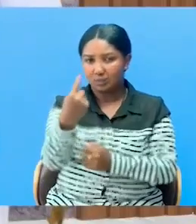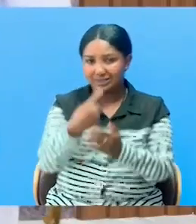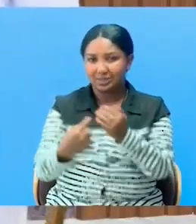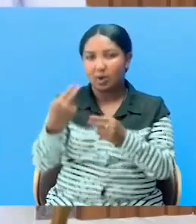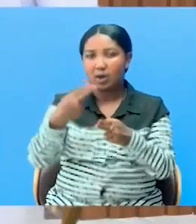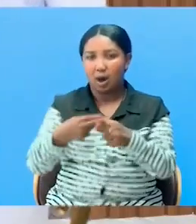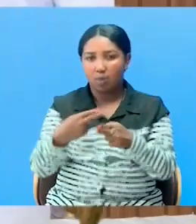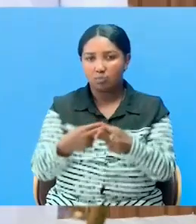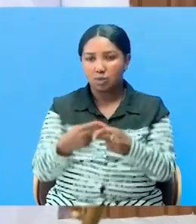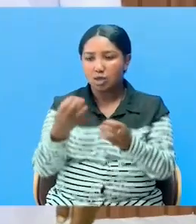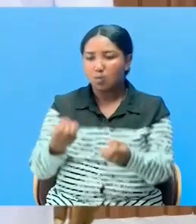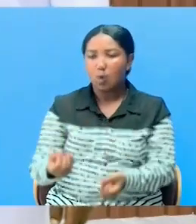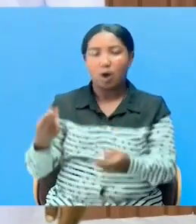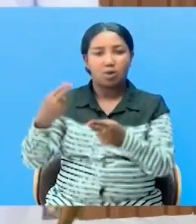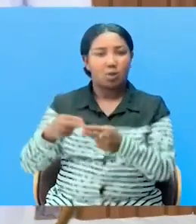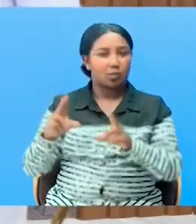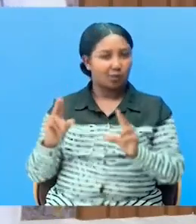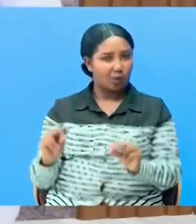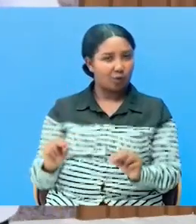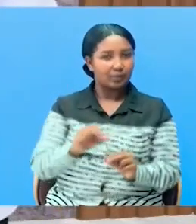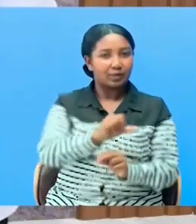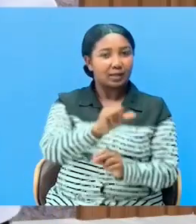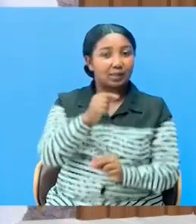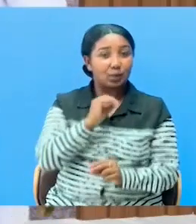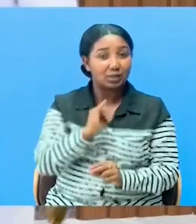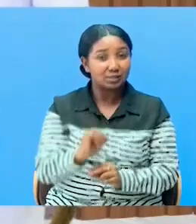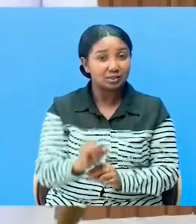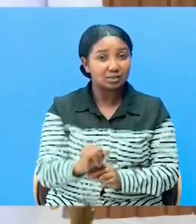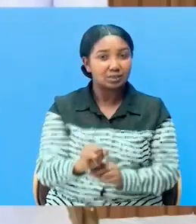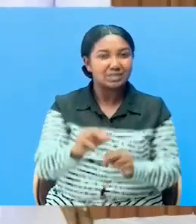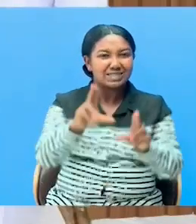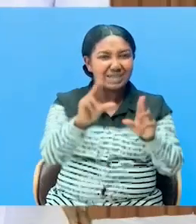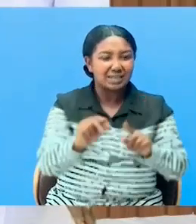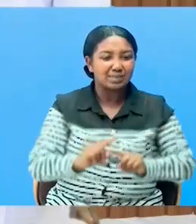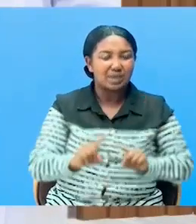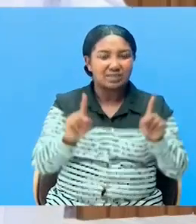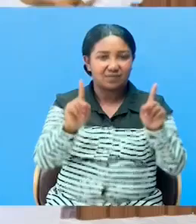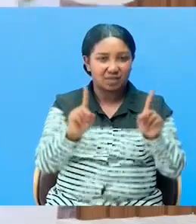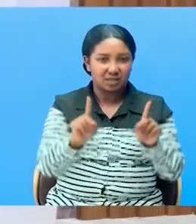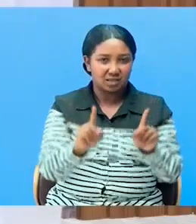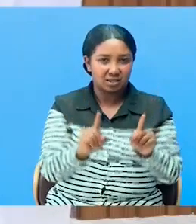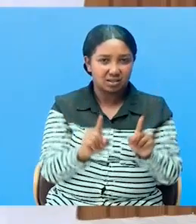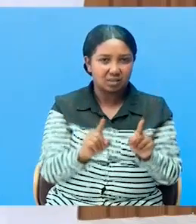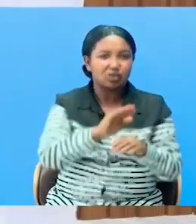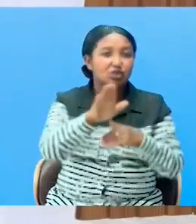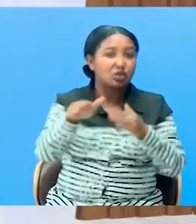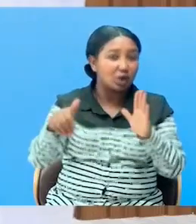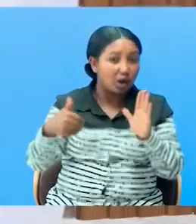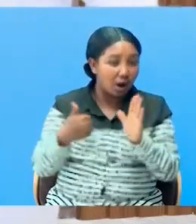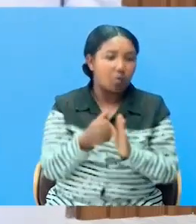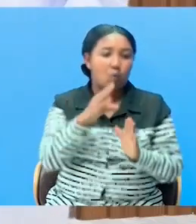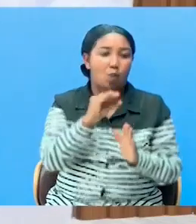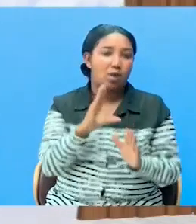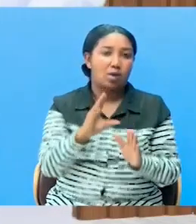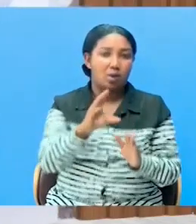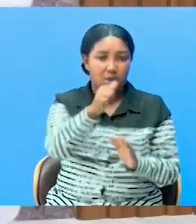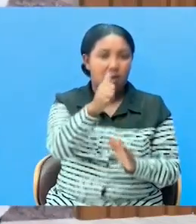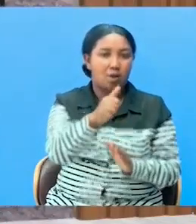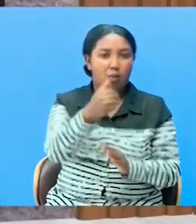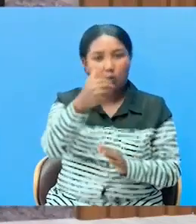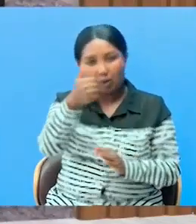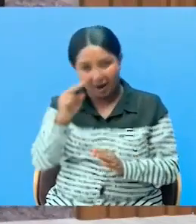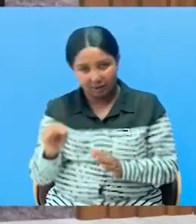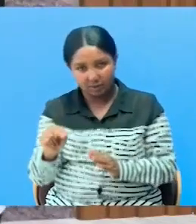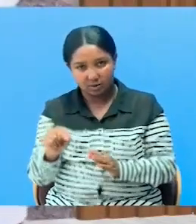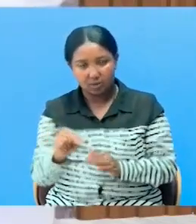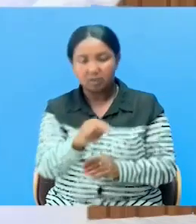noun. We cannot use with plural noun. The other one is for non-specific noun, when you talk generally about something. And the third one